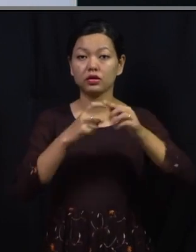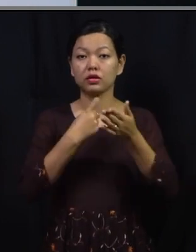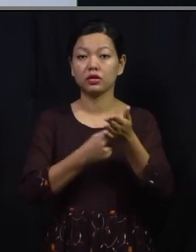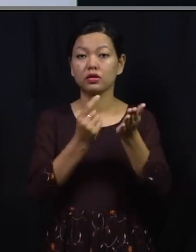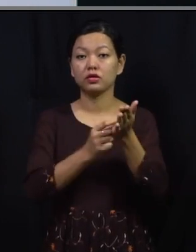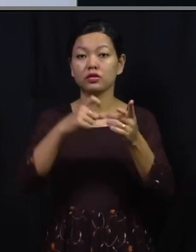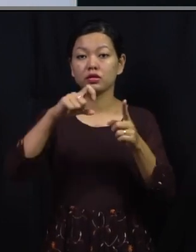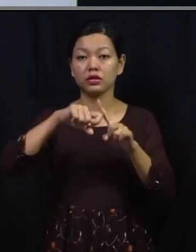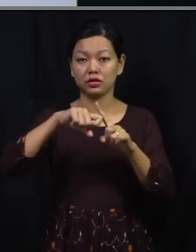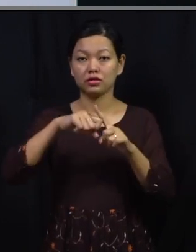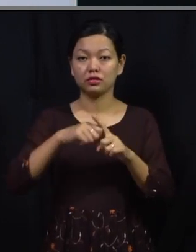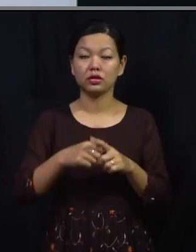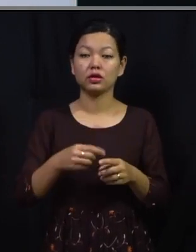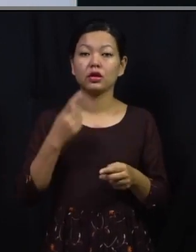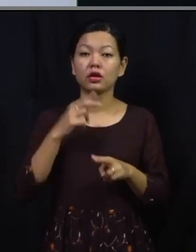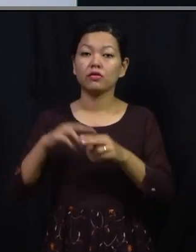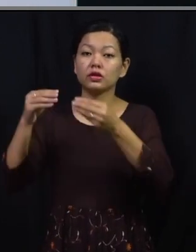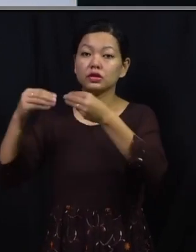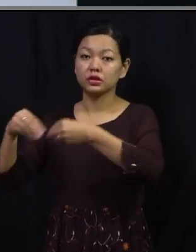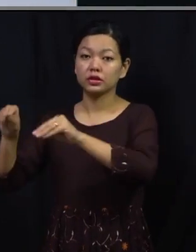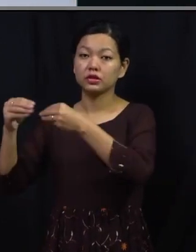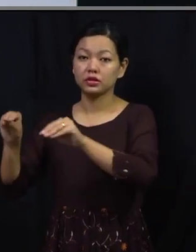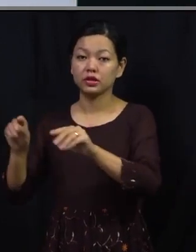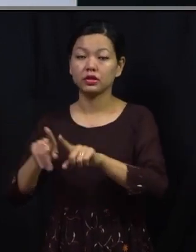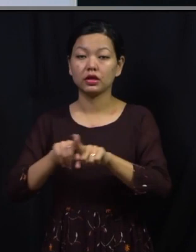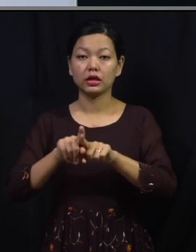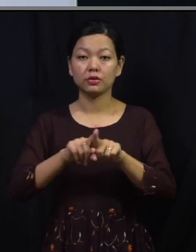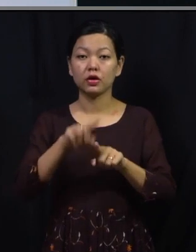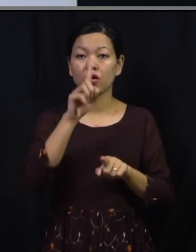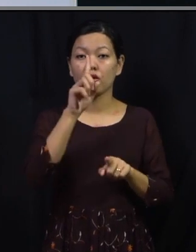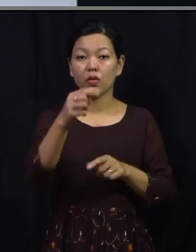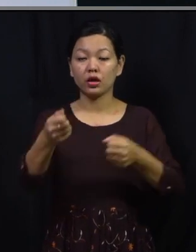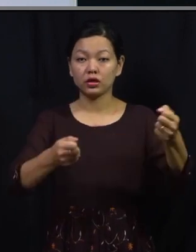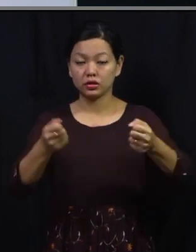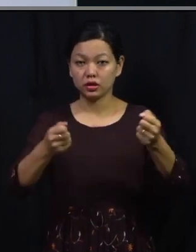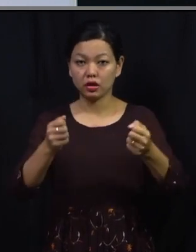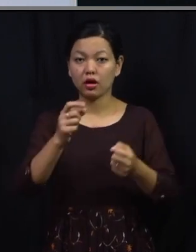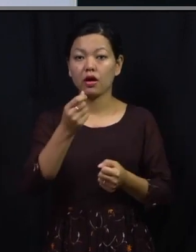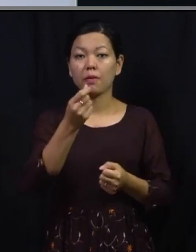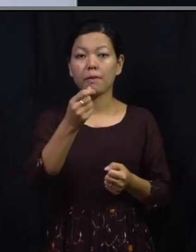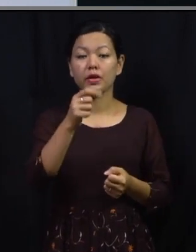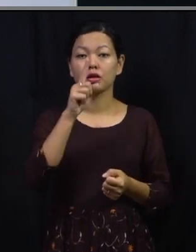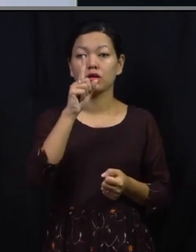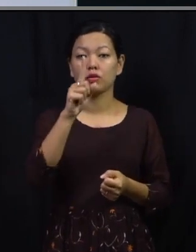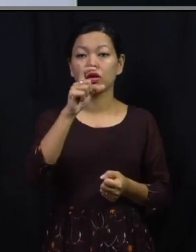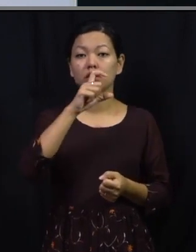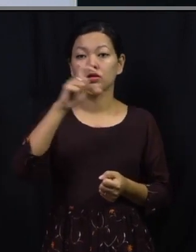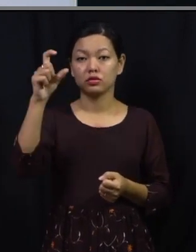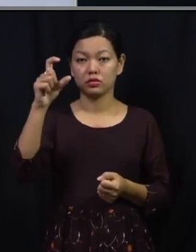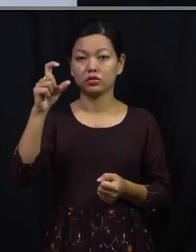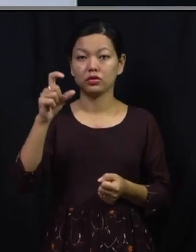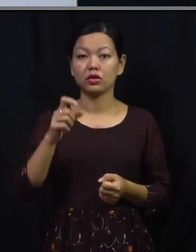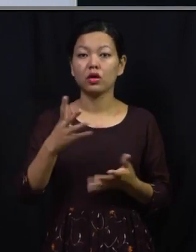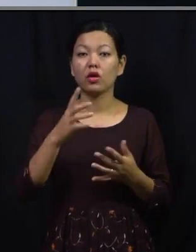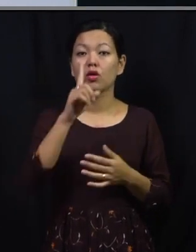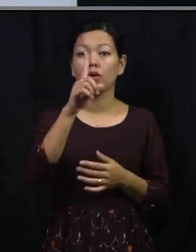truck might be rupees 10 lakh. So if you have 10 trucks, that means it will be 1 crore, right? So that 1 crore